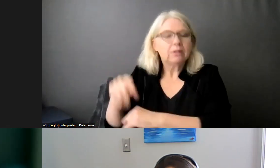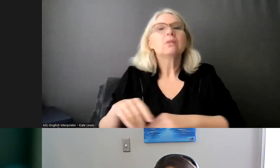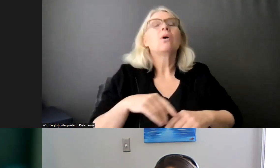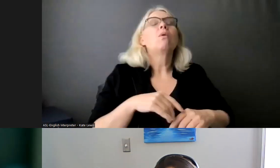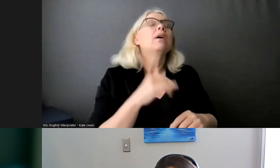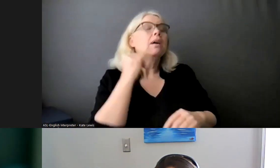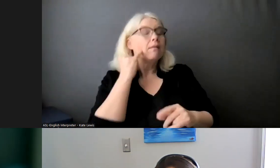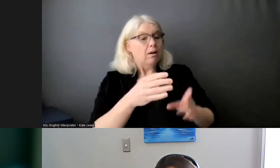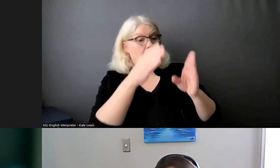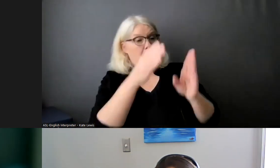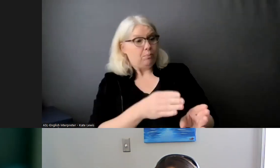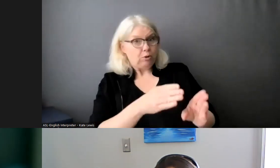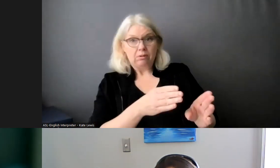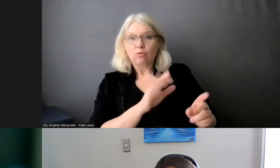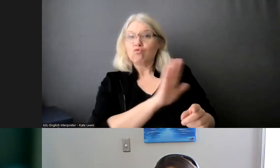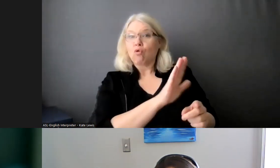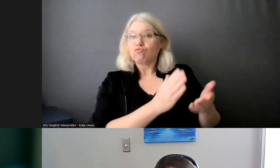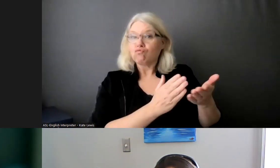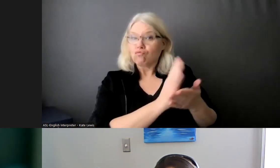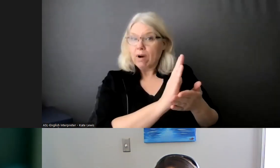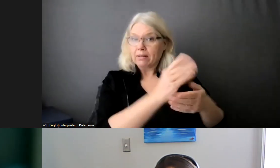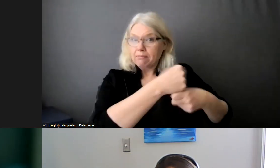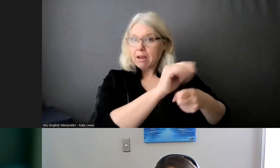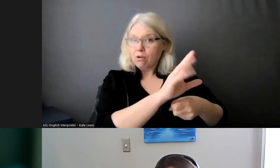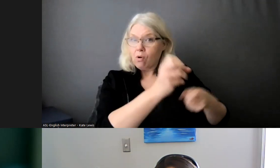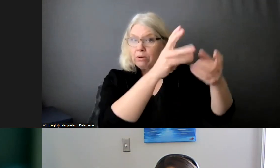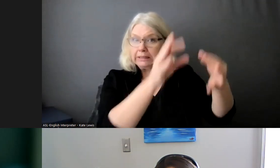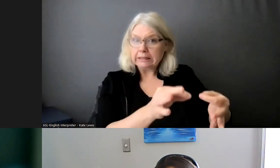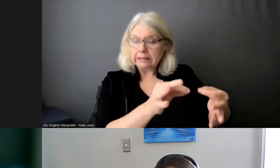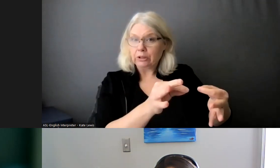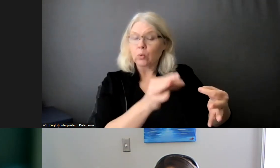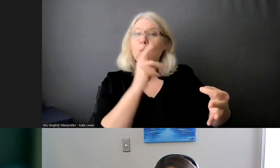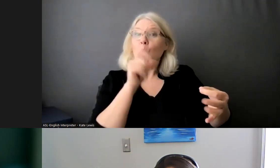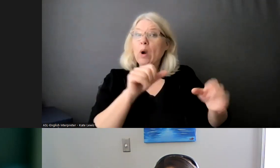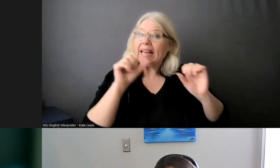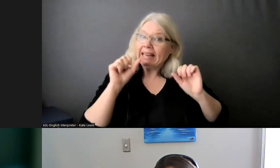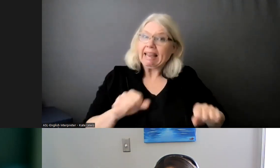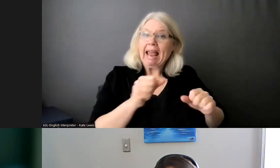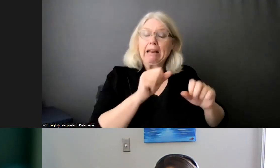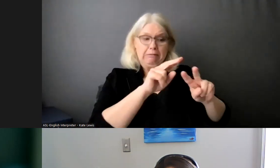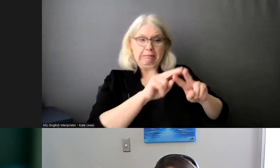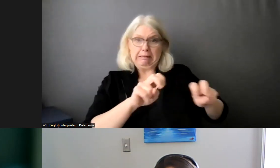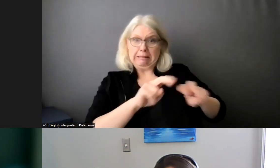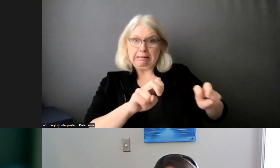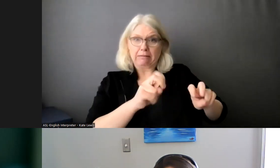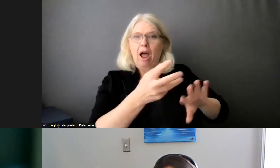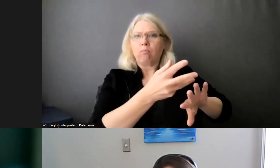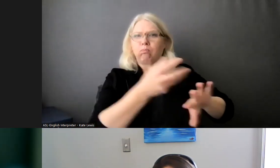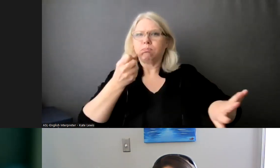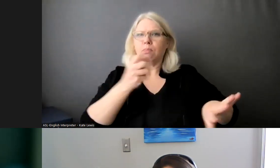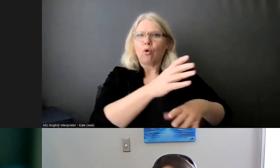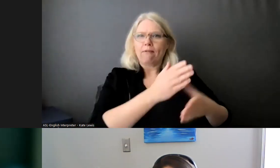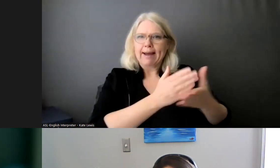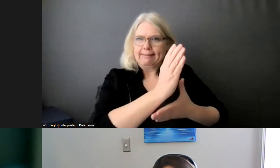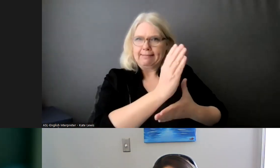remove someone's rights to make their own decisions, the only ones who can do that for property matters and